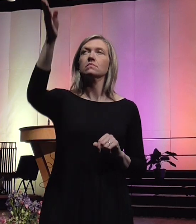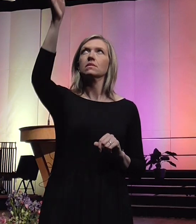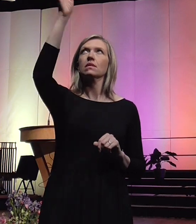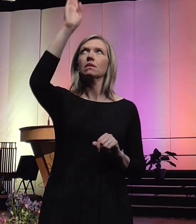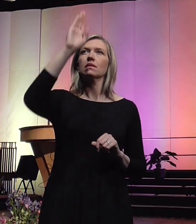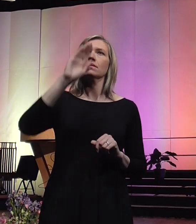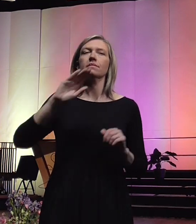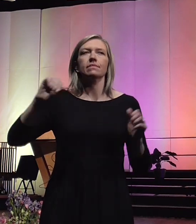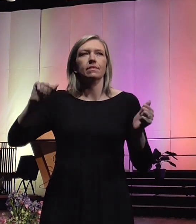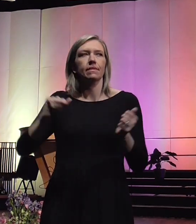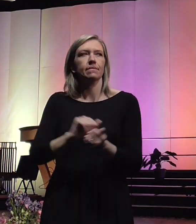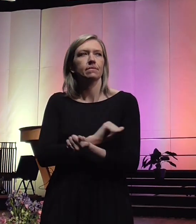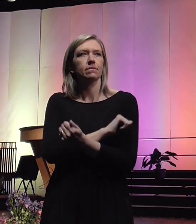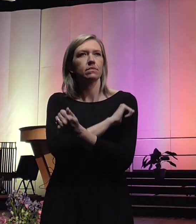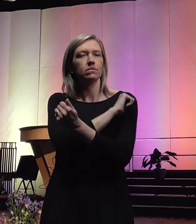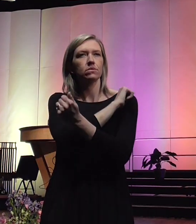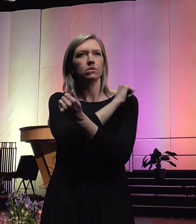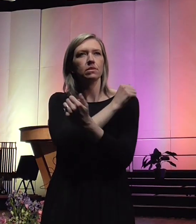God of